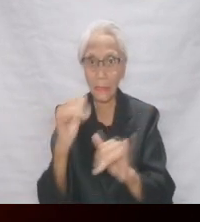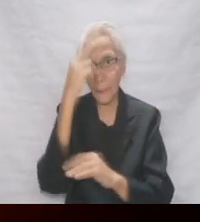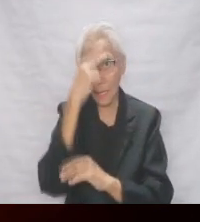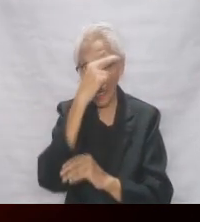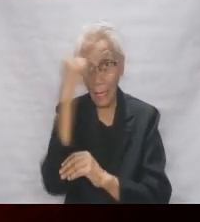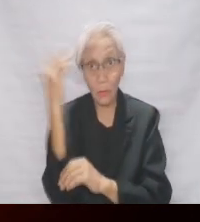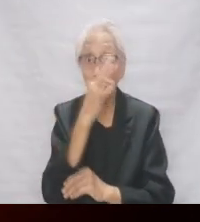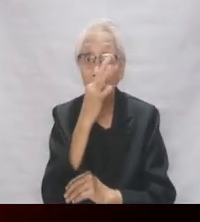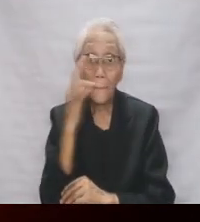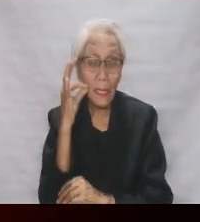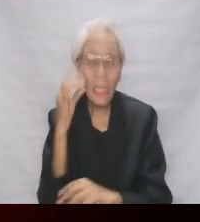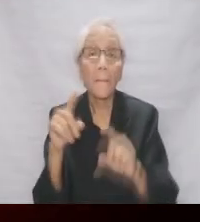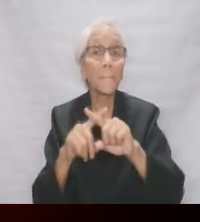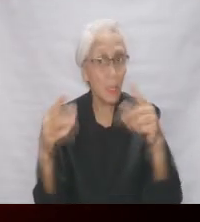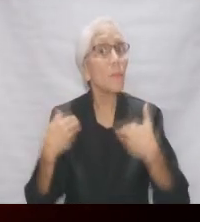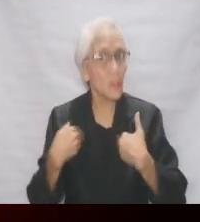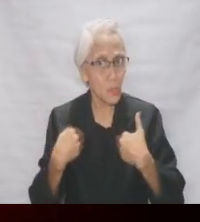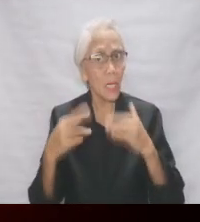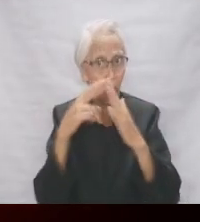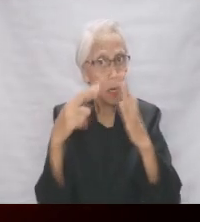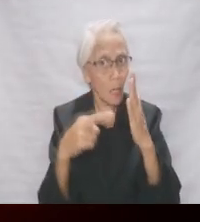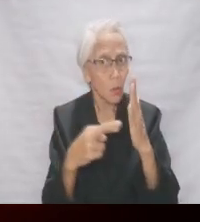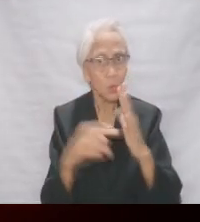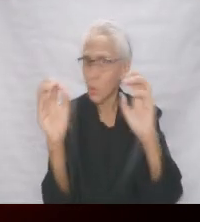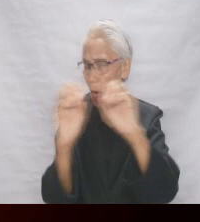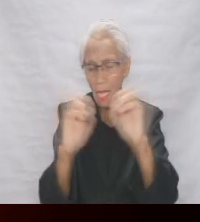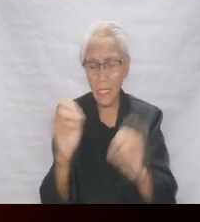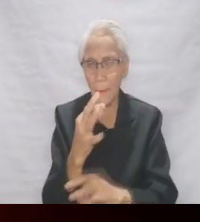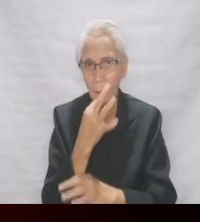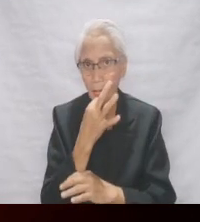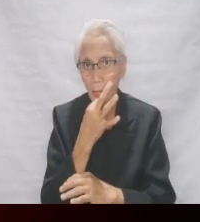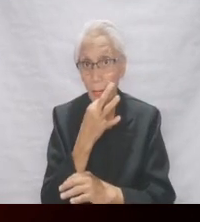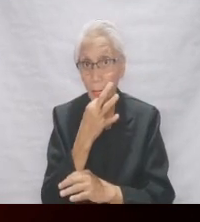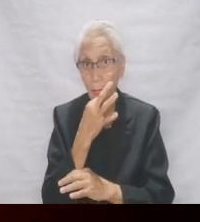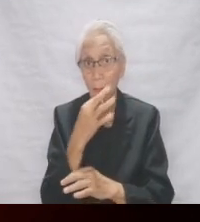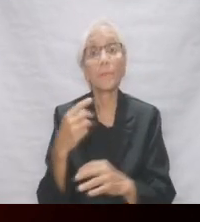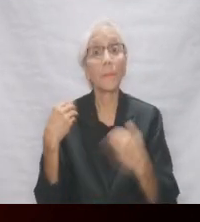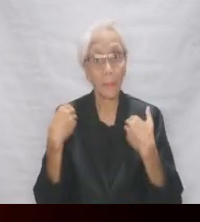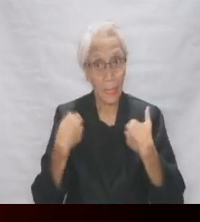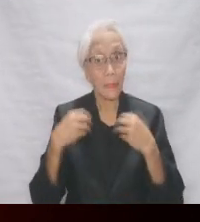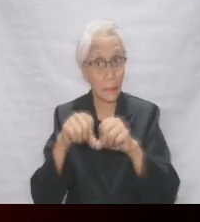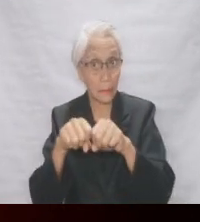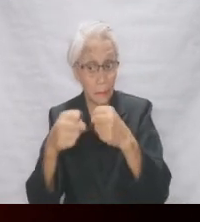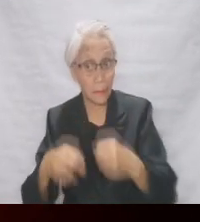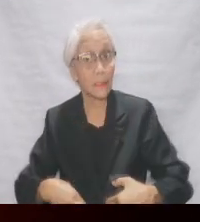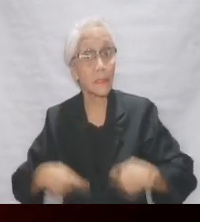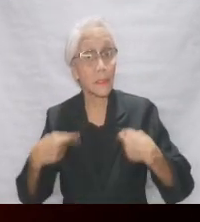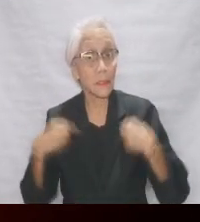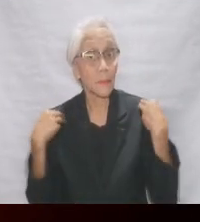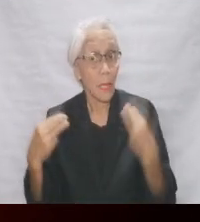ito, pero meron silang ganyan mga rules, walang pagkain to break down the resistance of